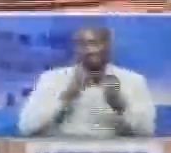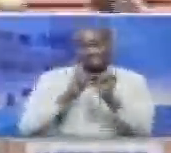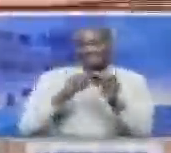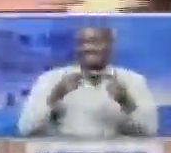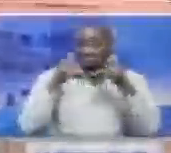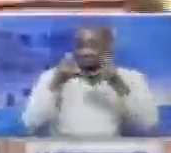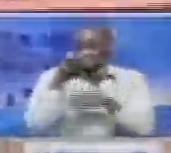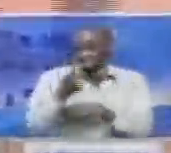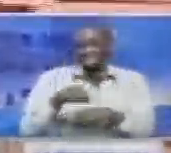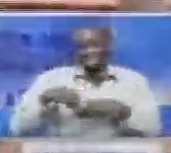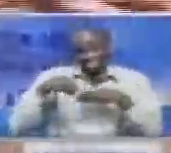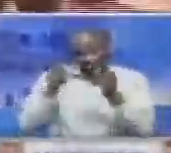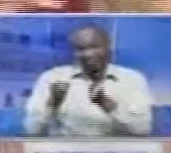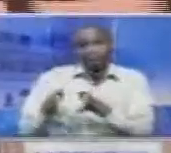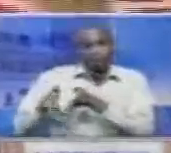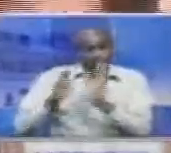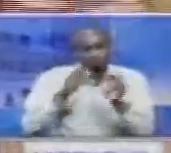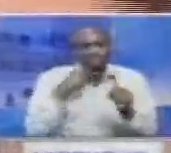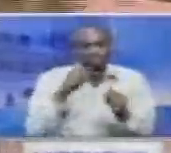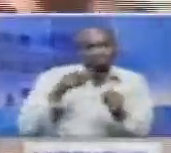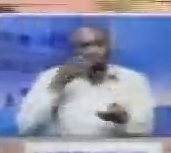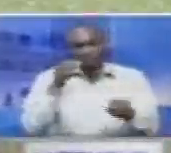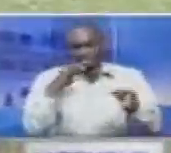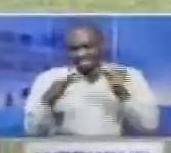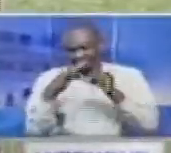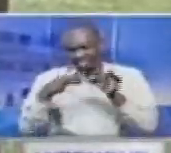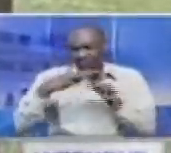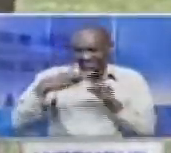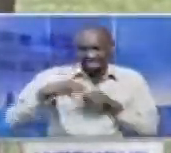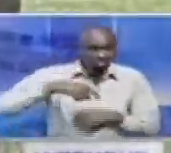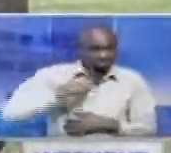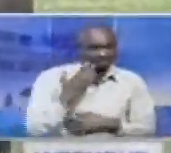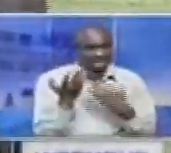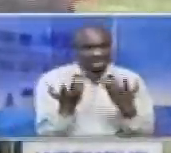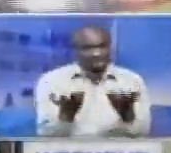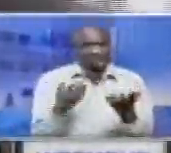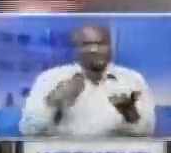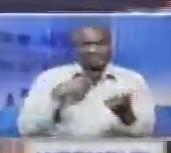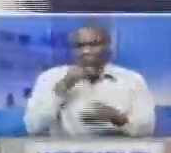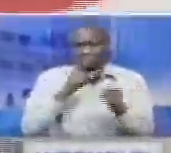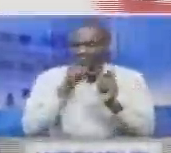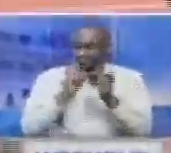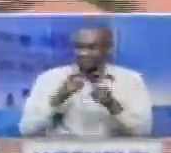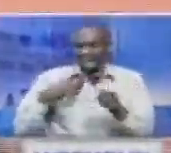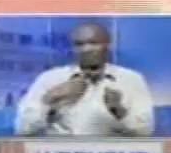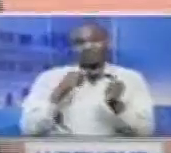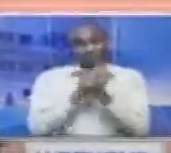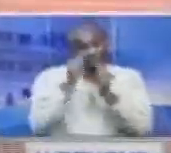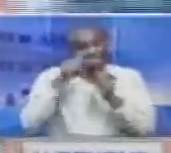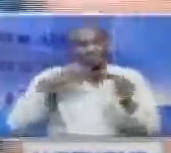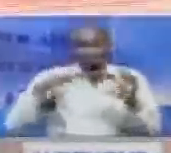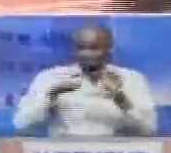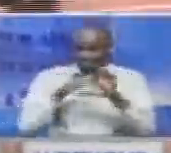Championships provided an opportunity for him to gauge his readiness, and he lined up as a pre-race favorite in a race that had over 15